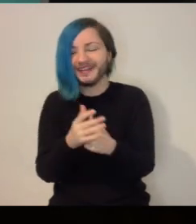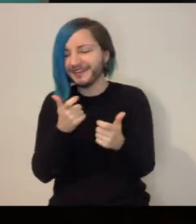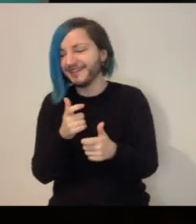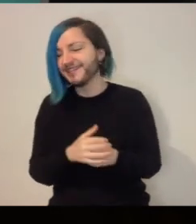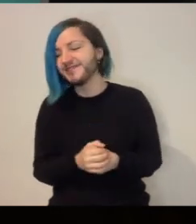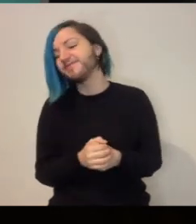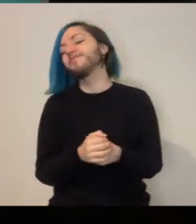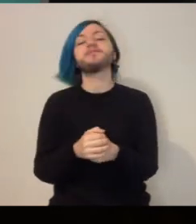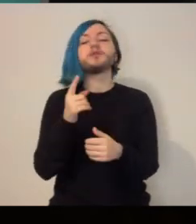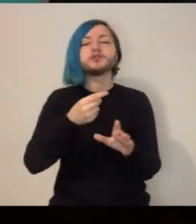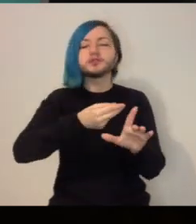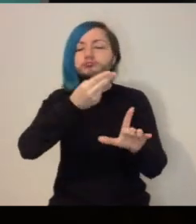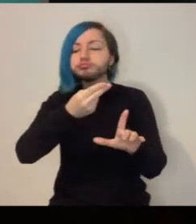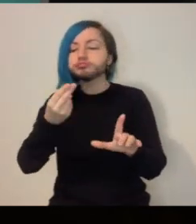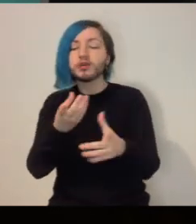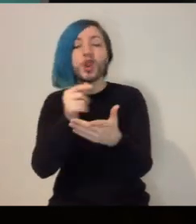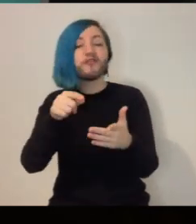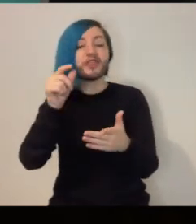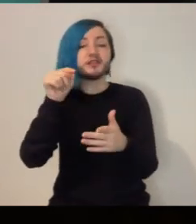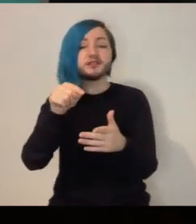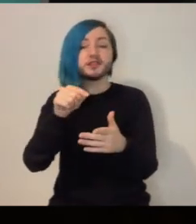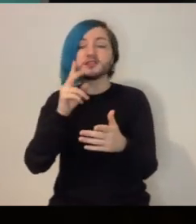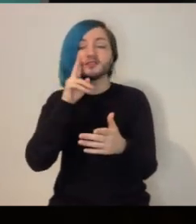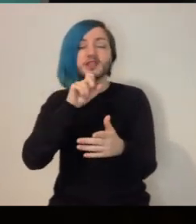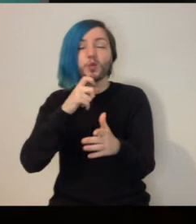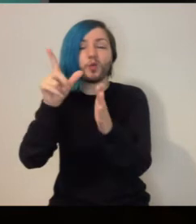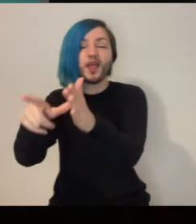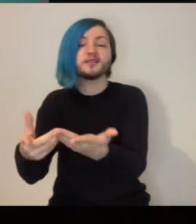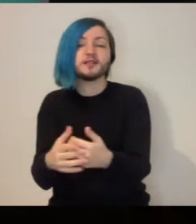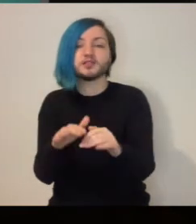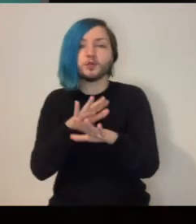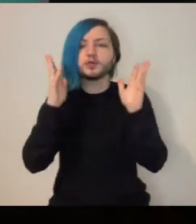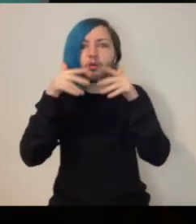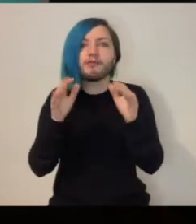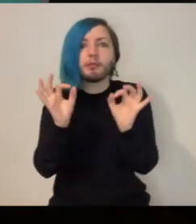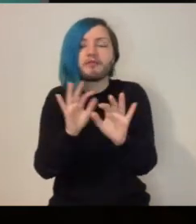out. A lot of these marks you won't see towards the end, so don't get hung up on them.